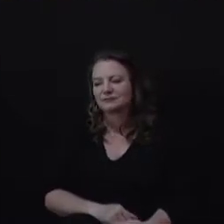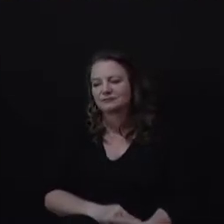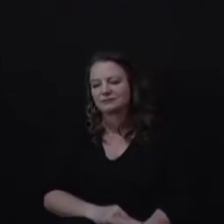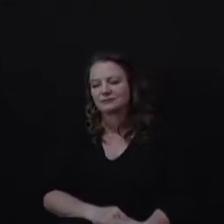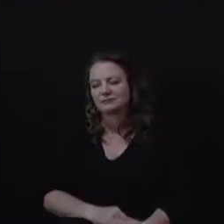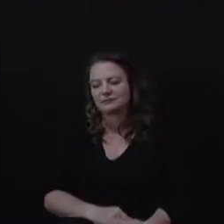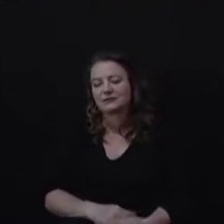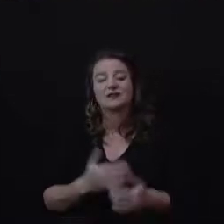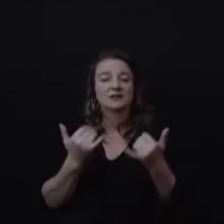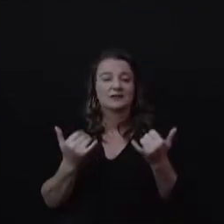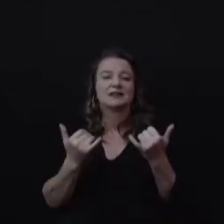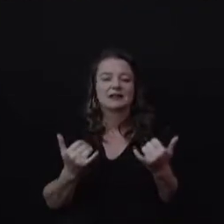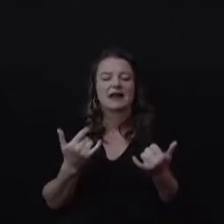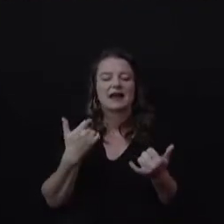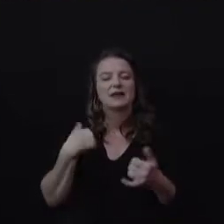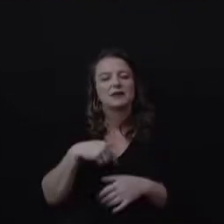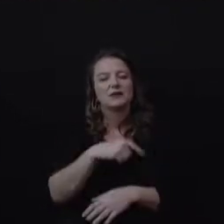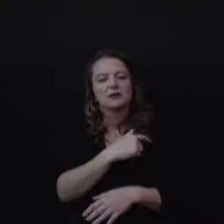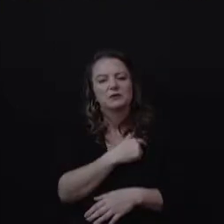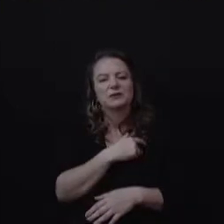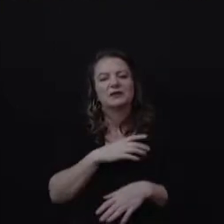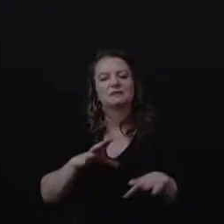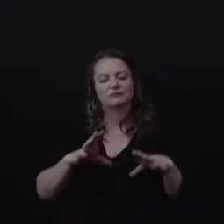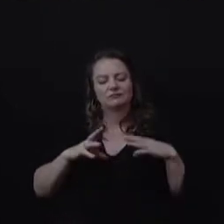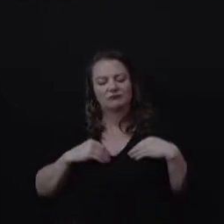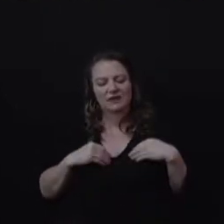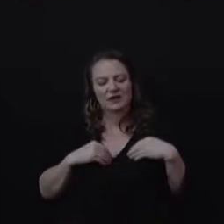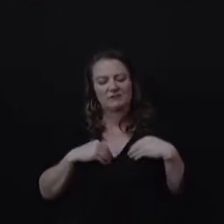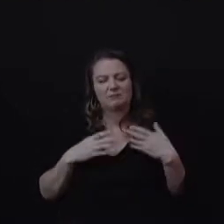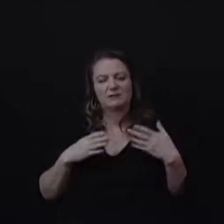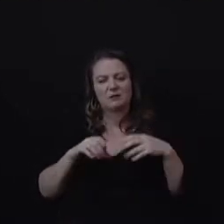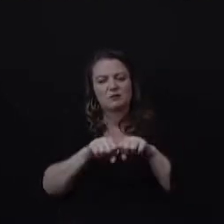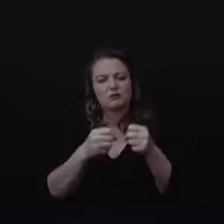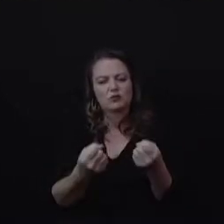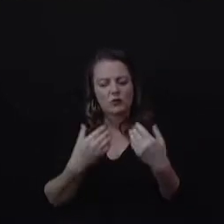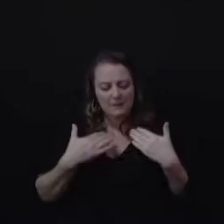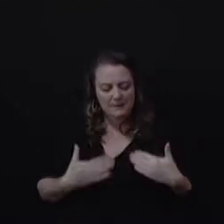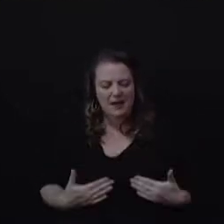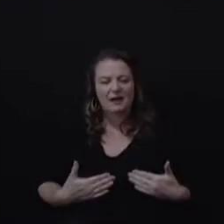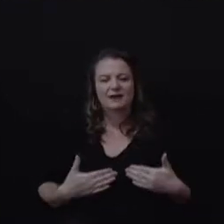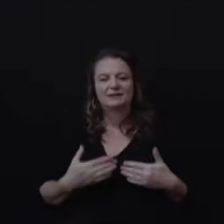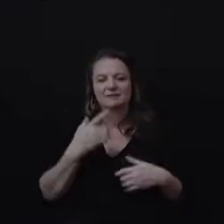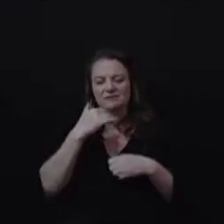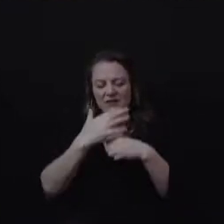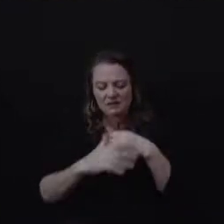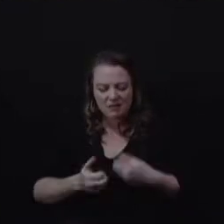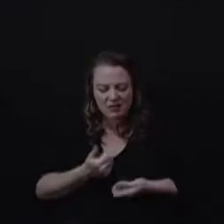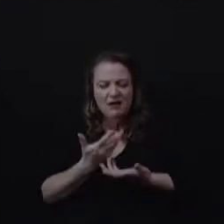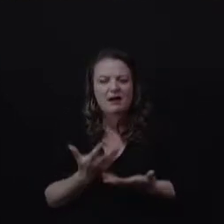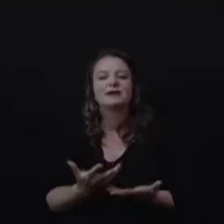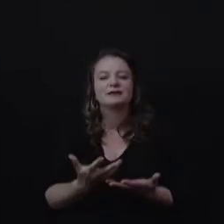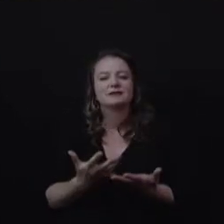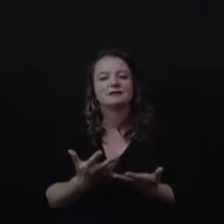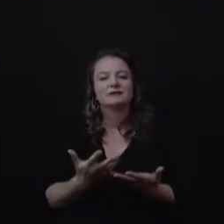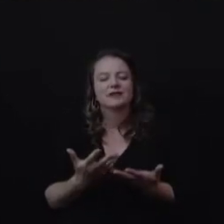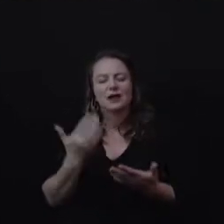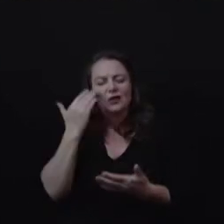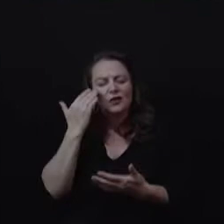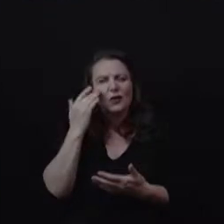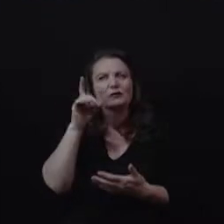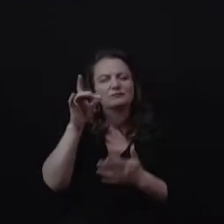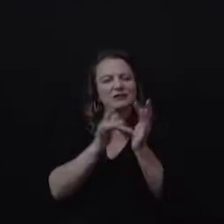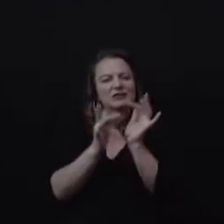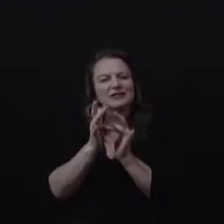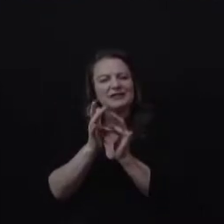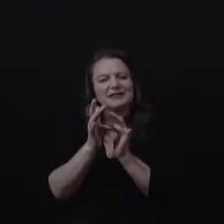And so today, as we receive the broken body, as we receive the shed blood, know that he gave both, that